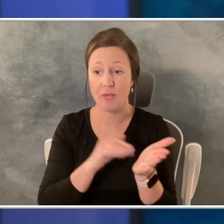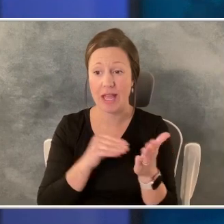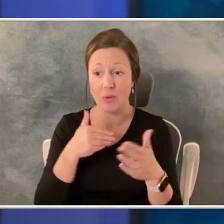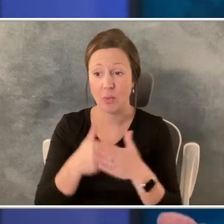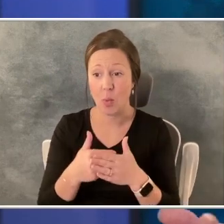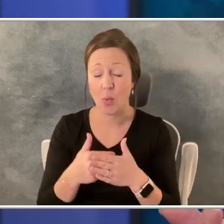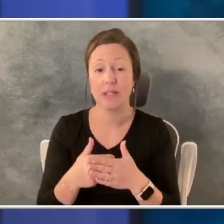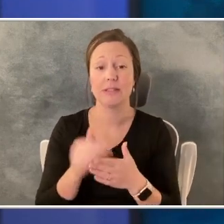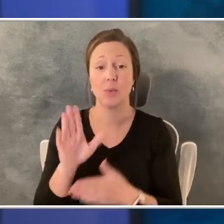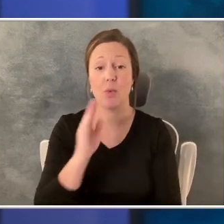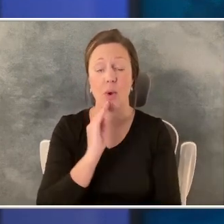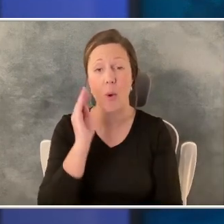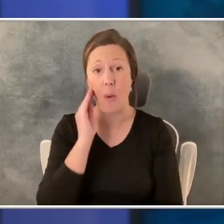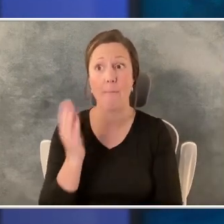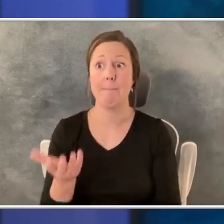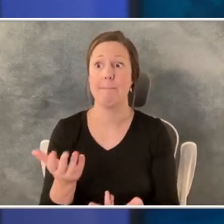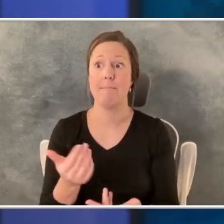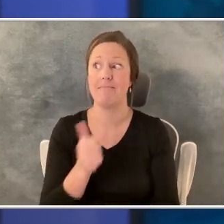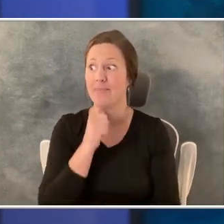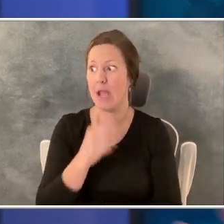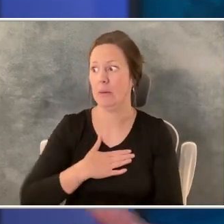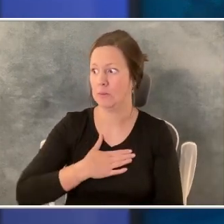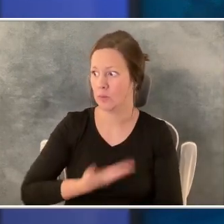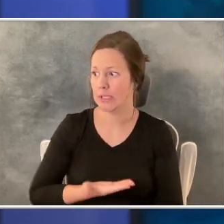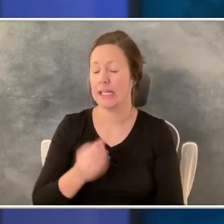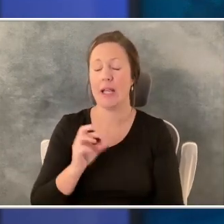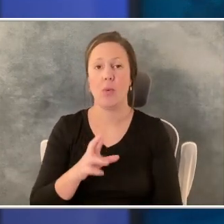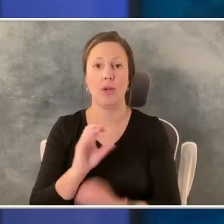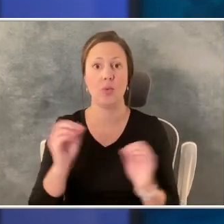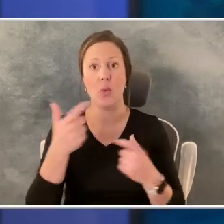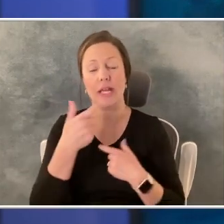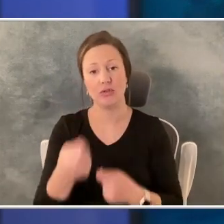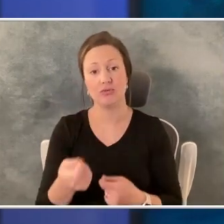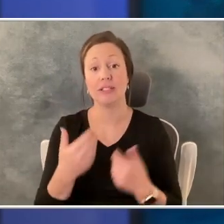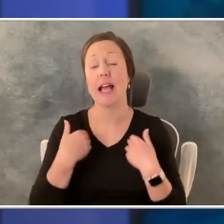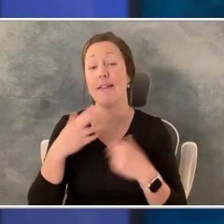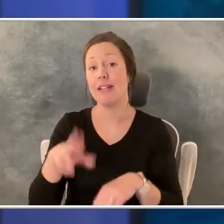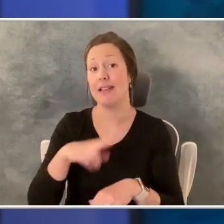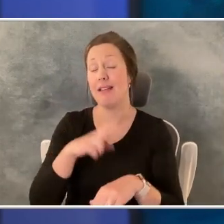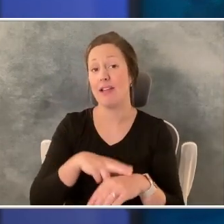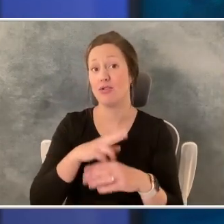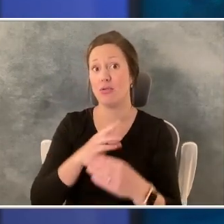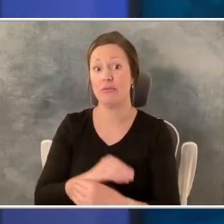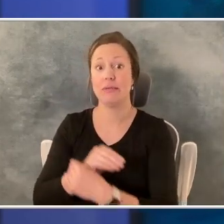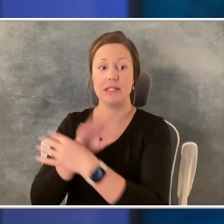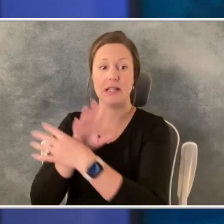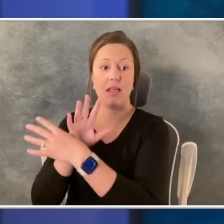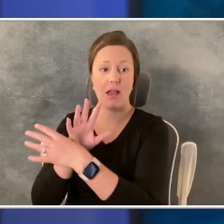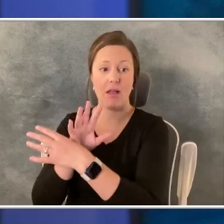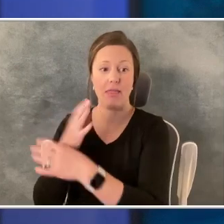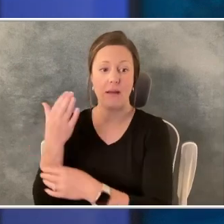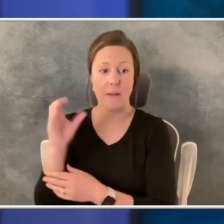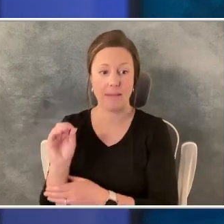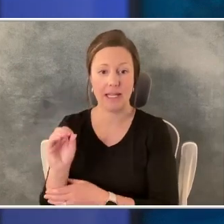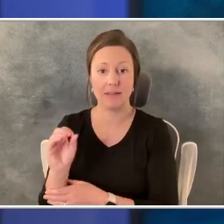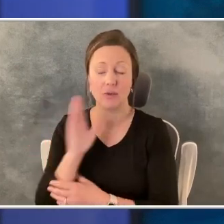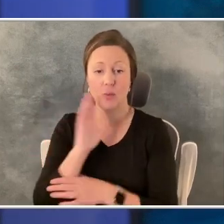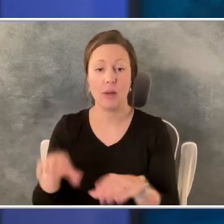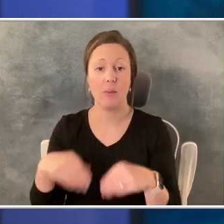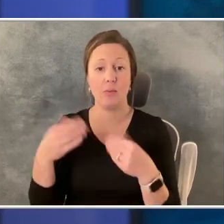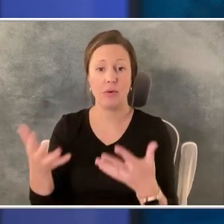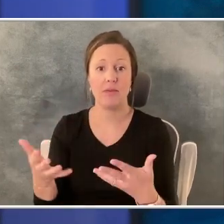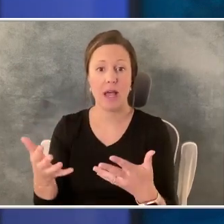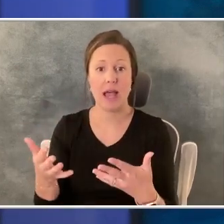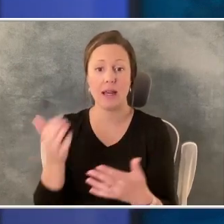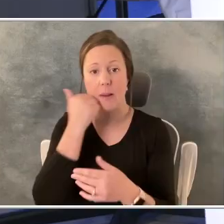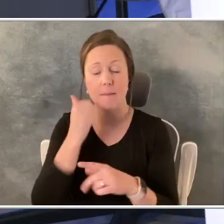sort of interest or willingness to listen, there are national telehealth companies that are providing menopause